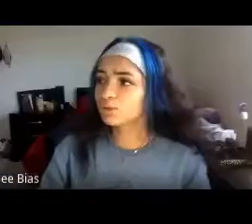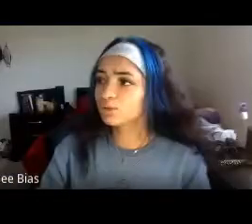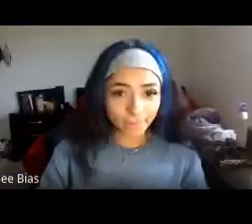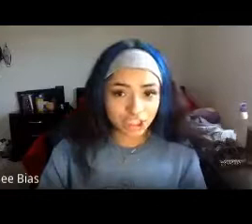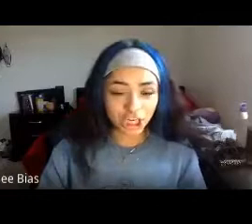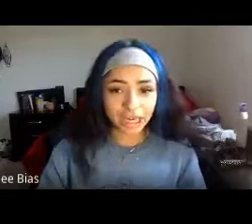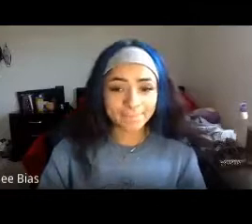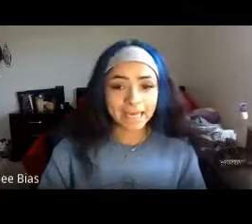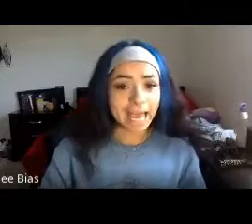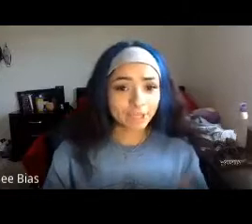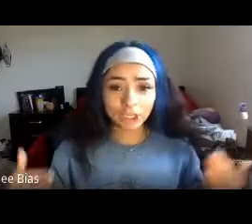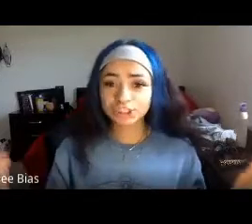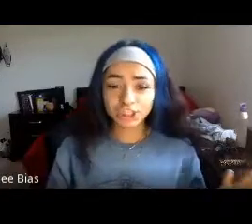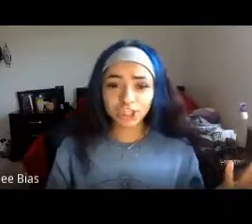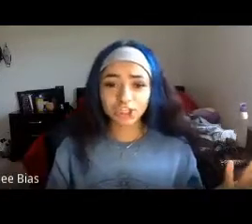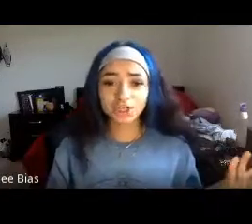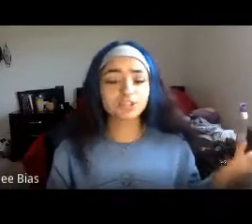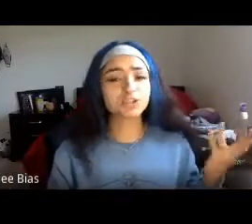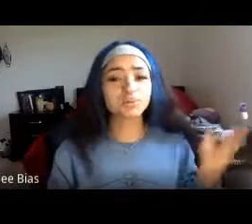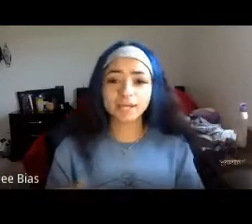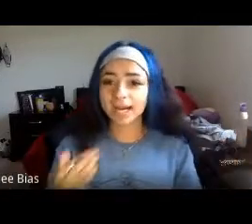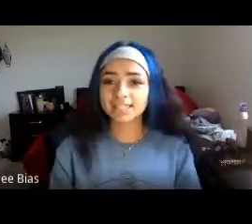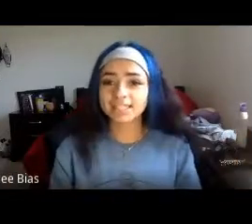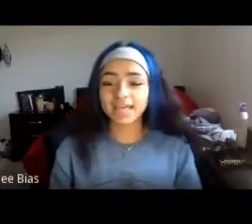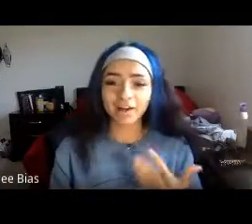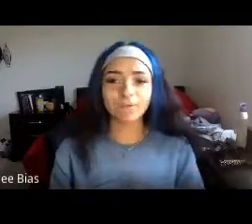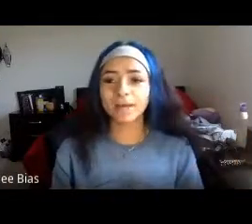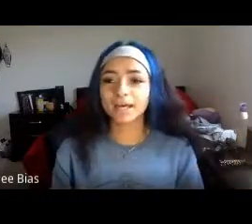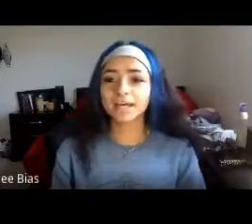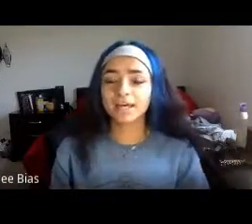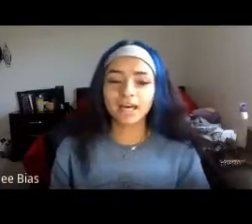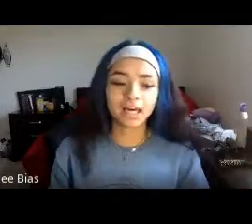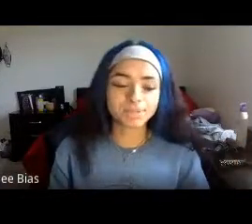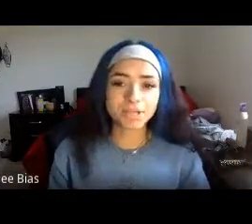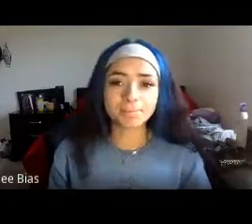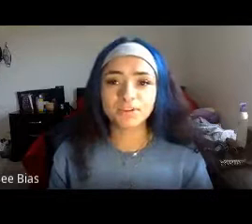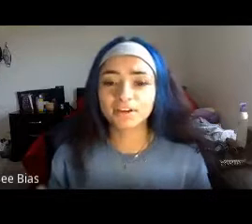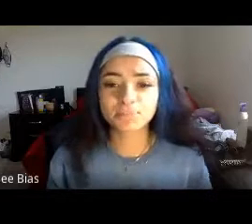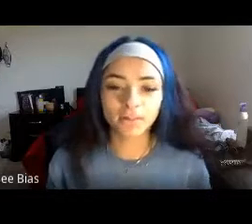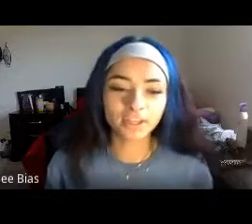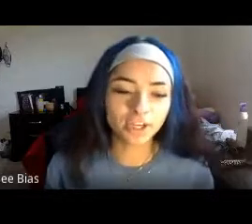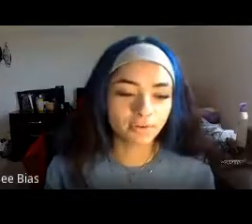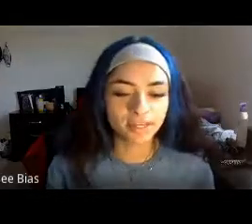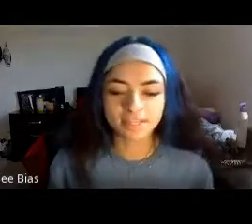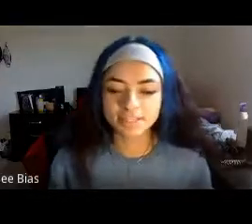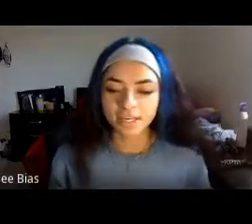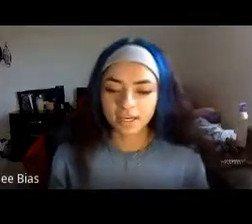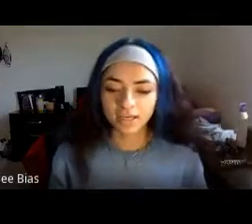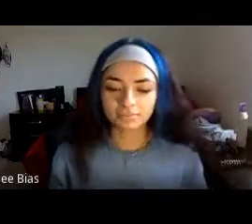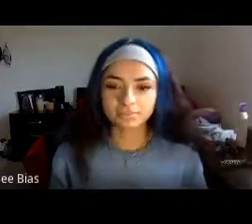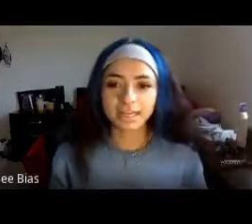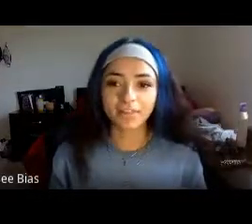Perfect. Thank you so much. I would encourage y'all, to practice the alphabet. Sometimes finger spelling,